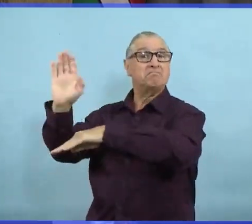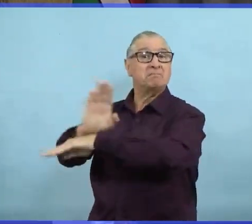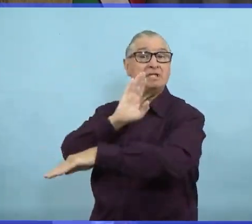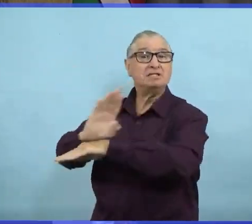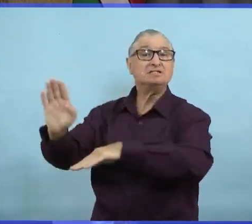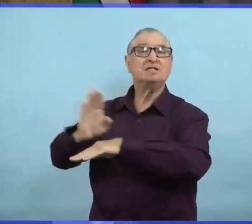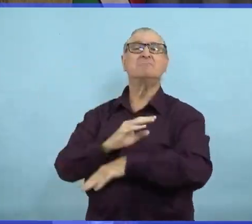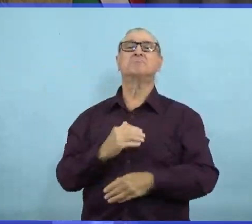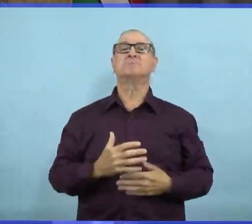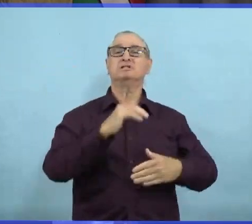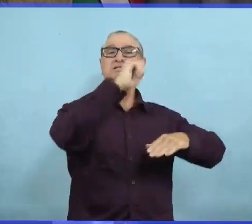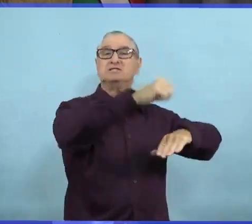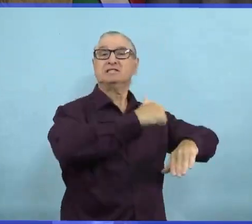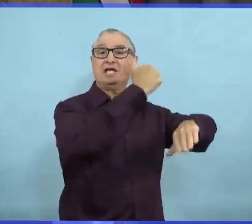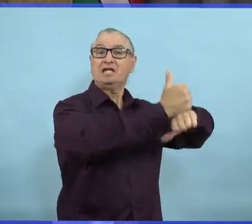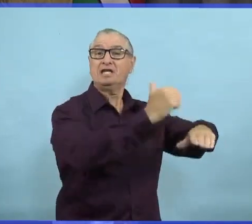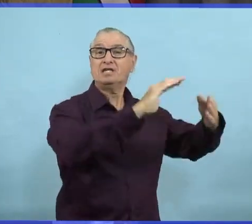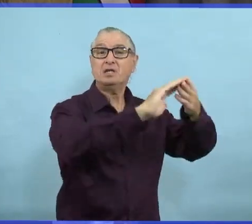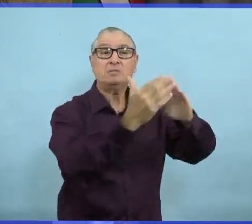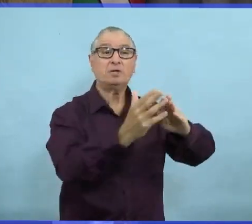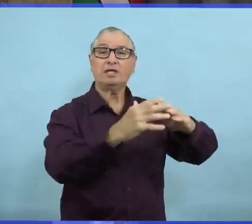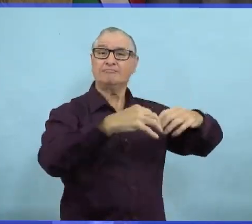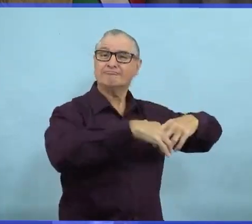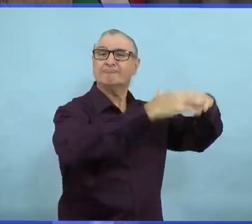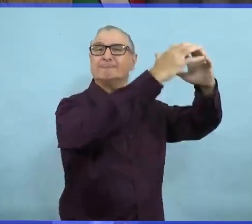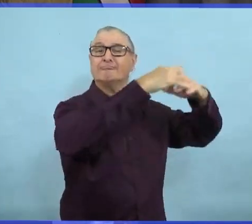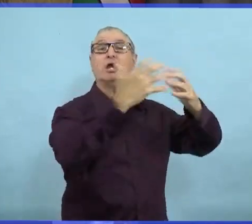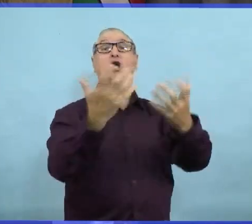built communities. And churches too.